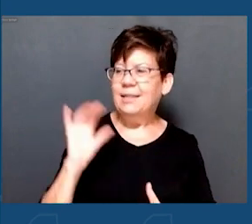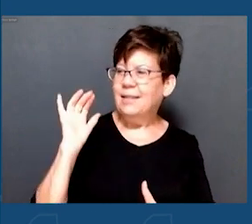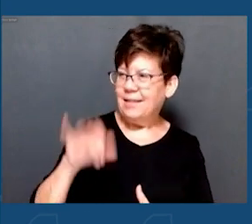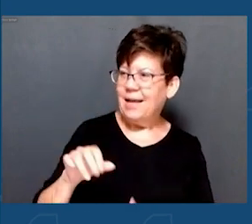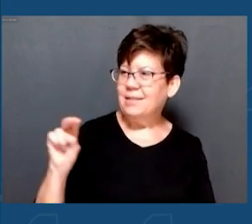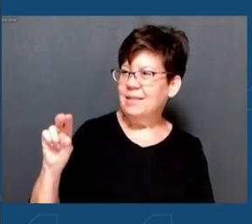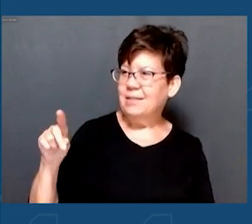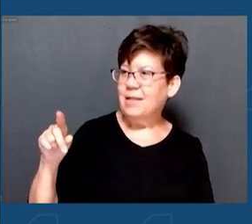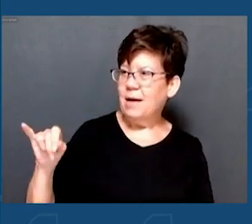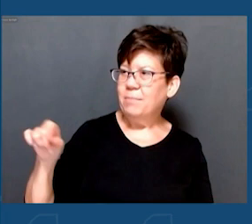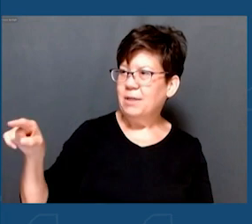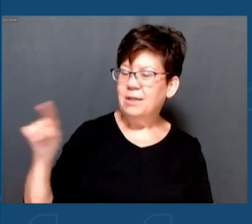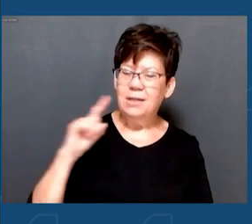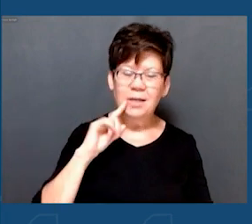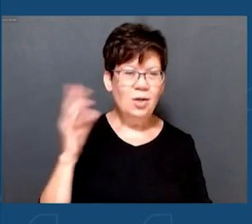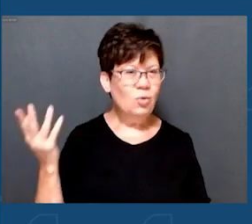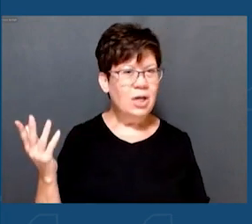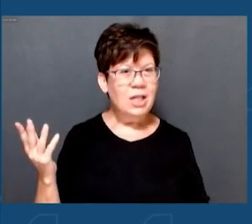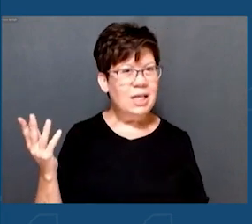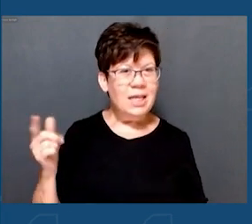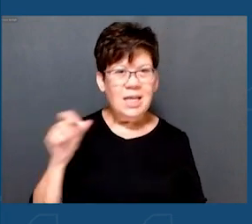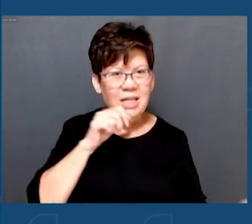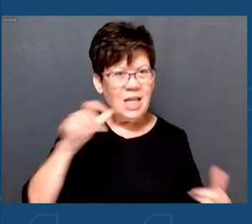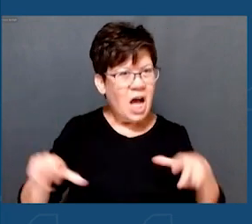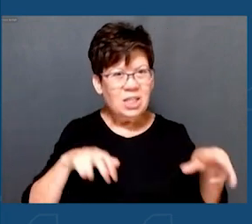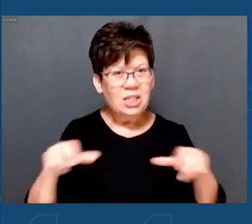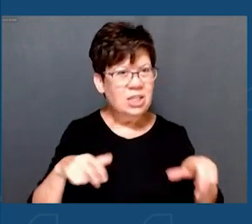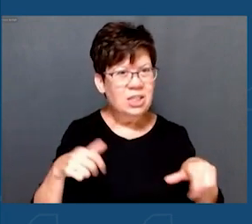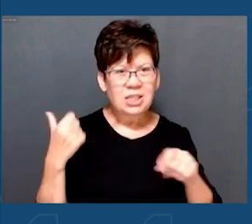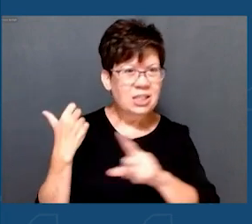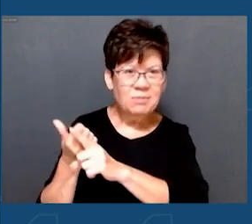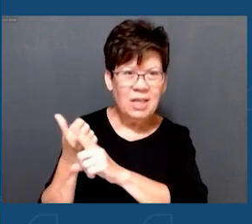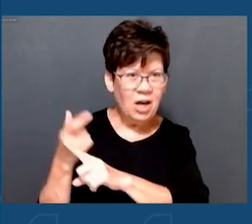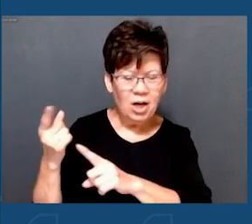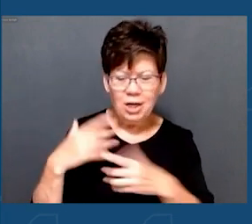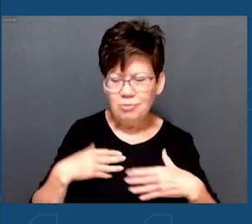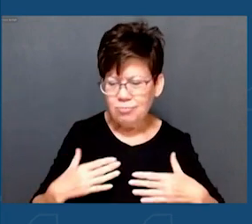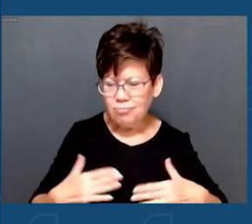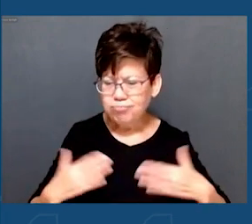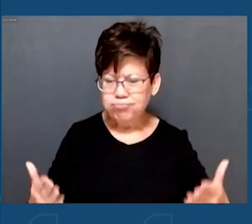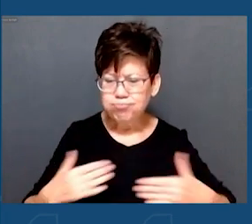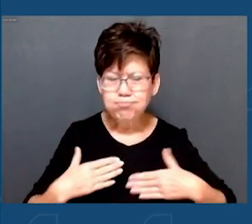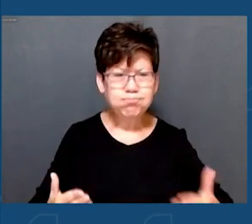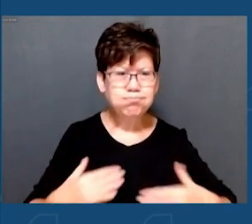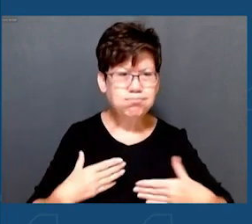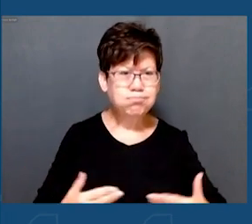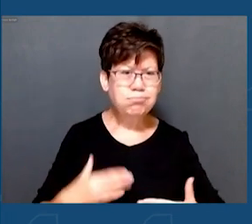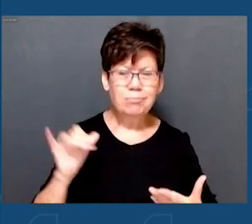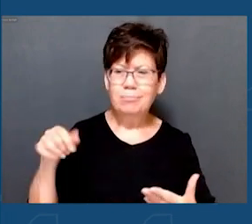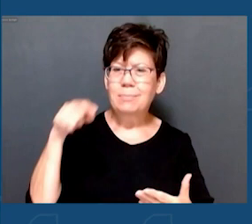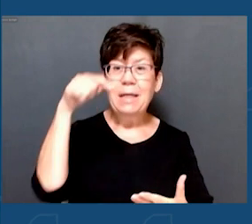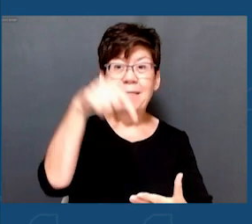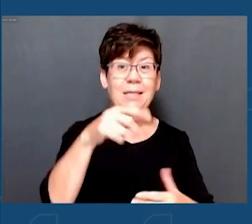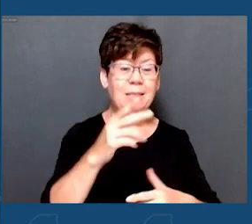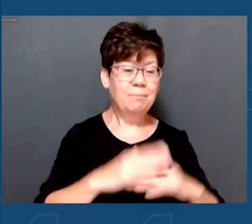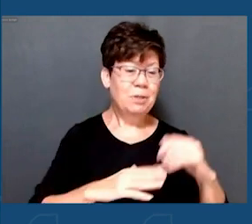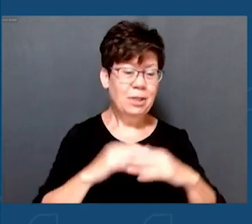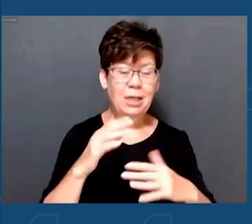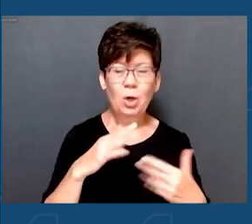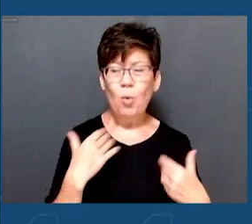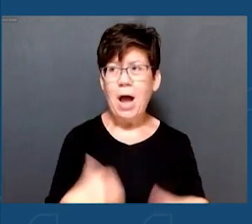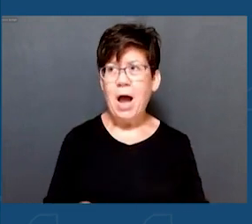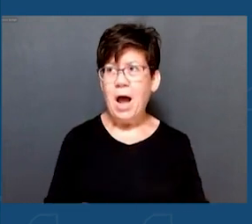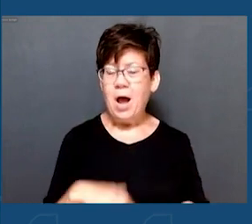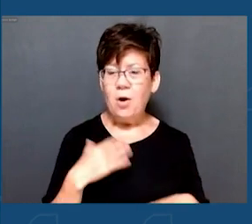so selfless. But this is the greatest of all contributions, because it's going to be a place where people walk in